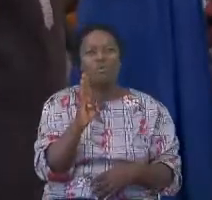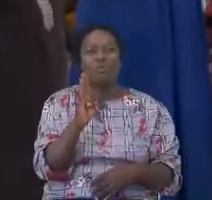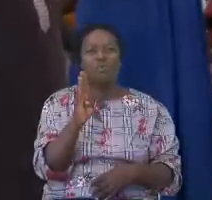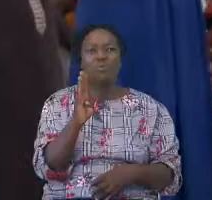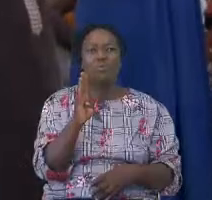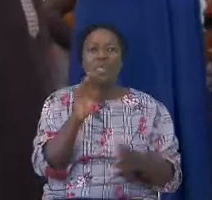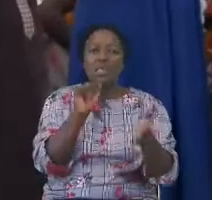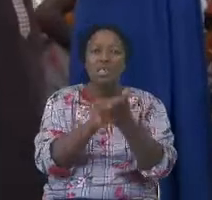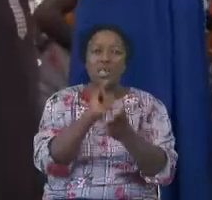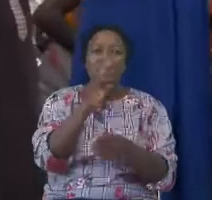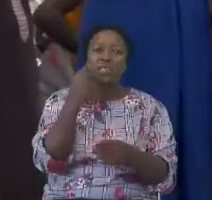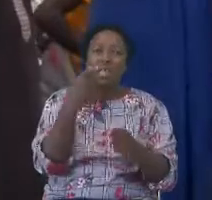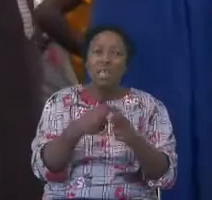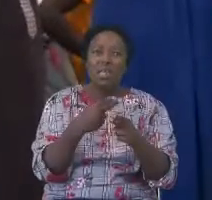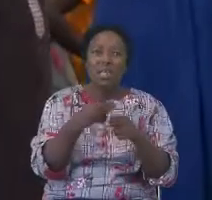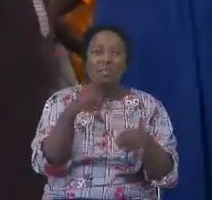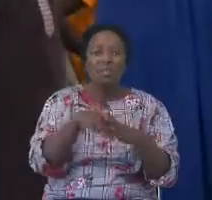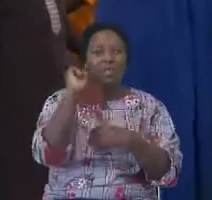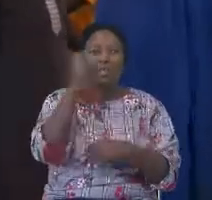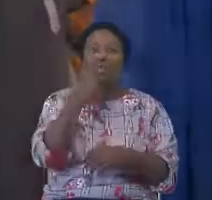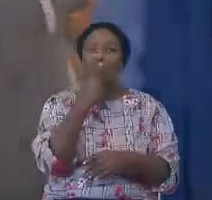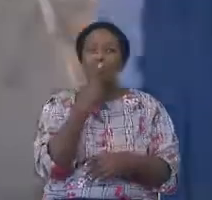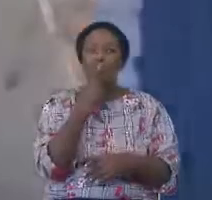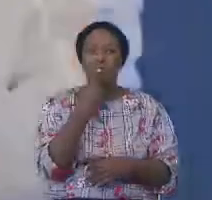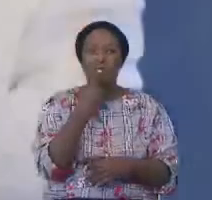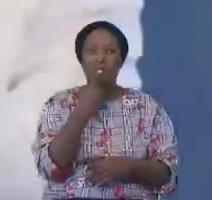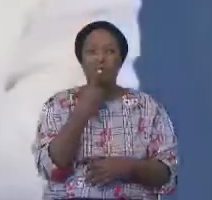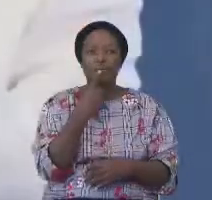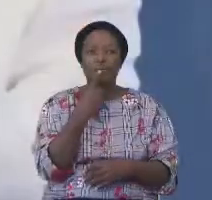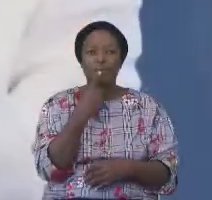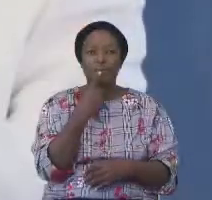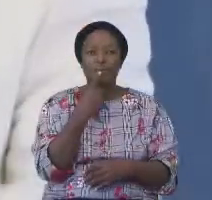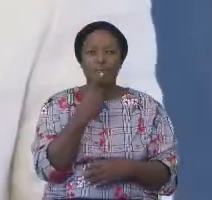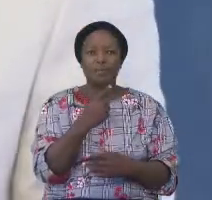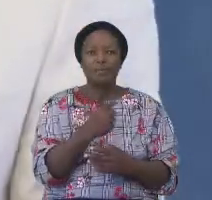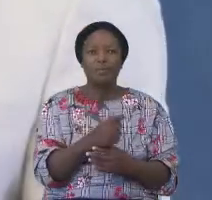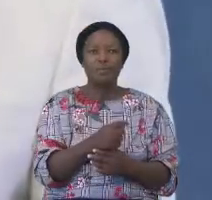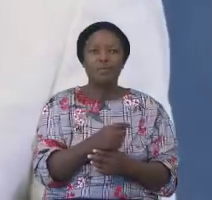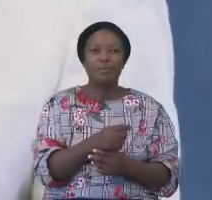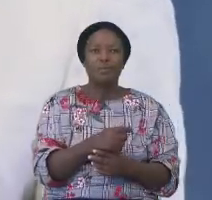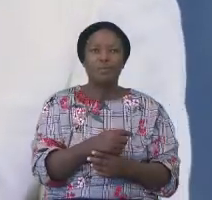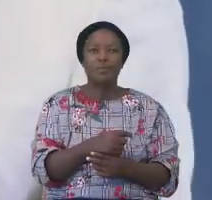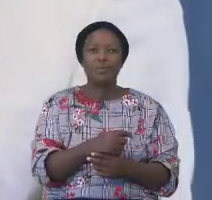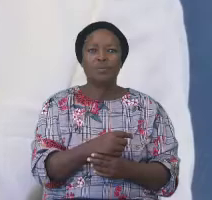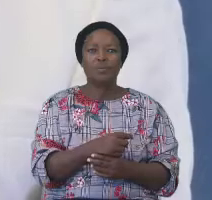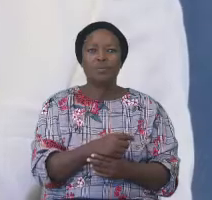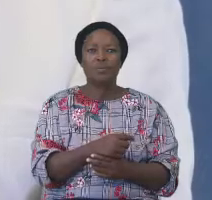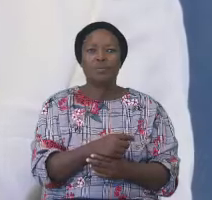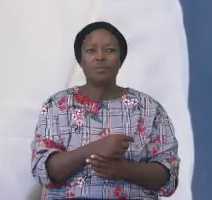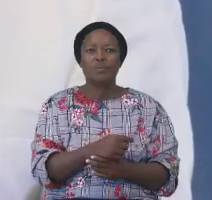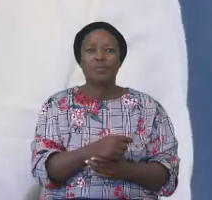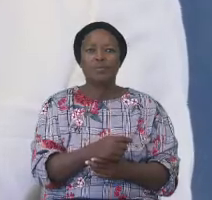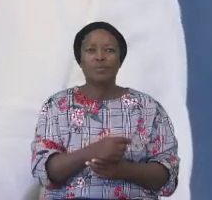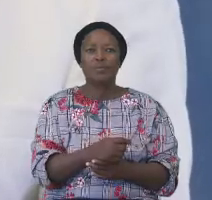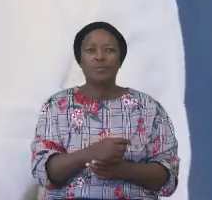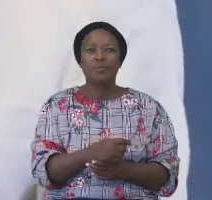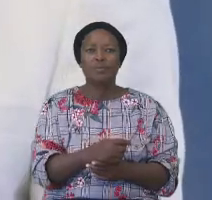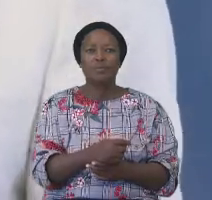father god that the name in his mouth